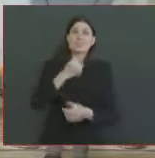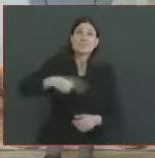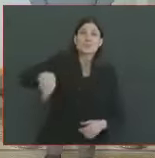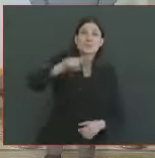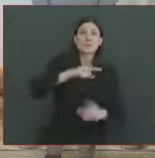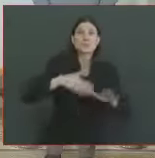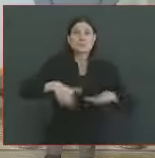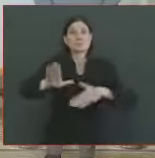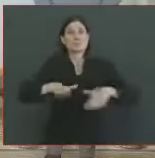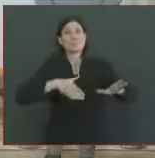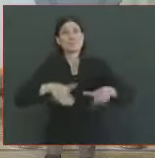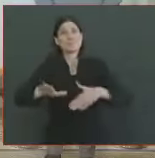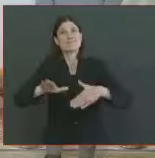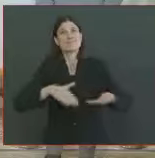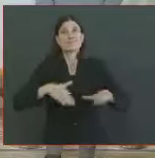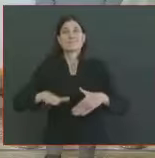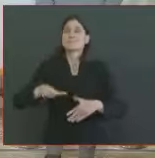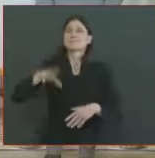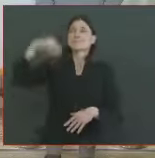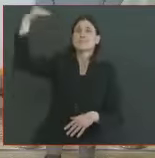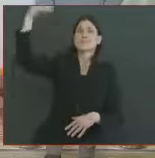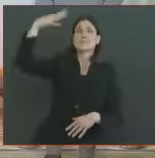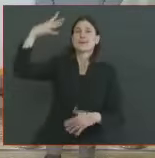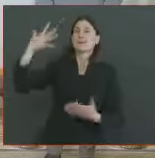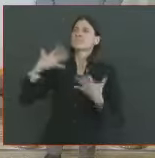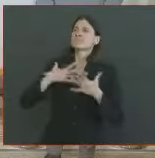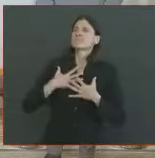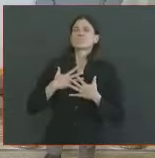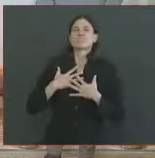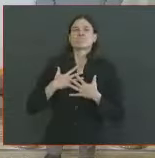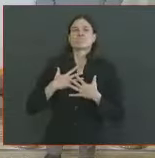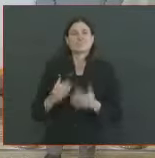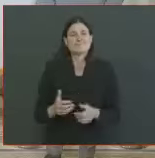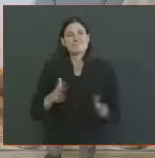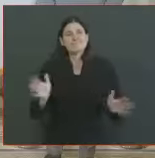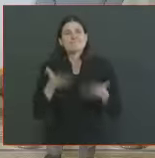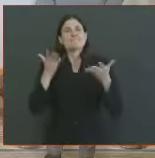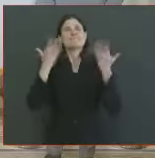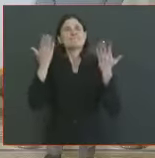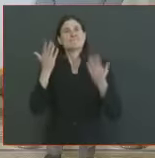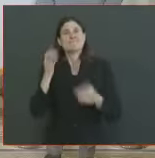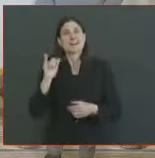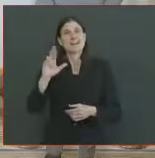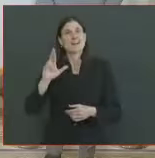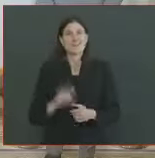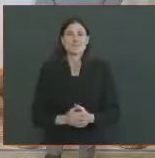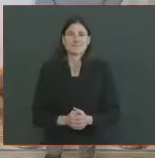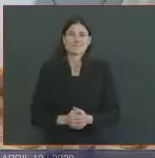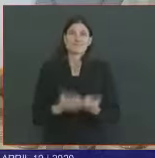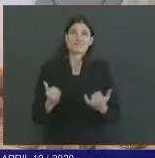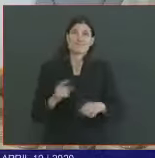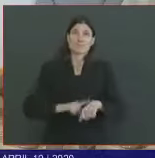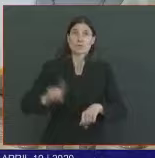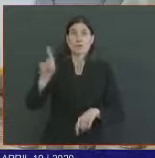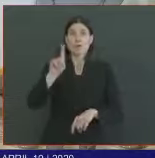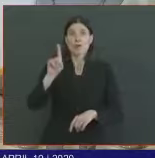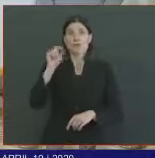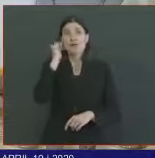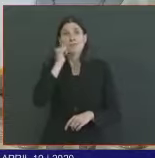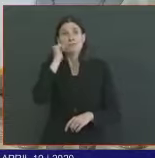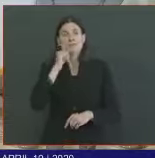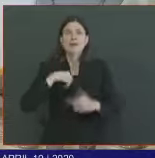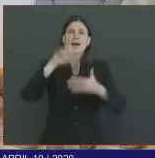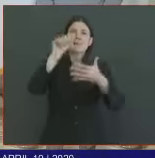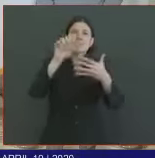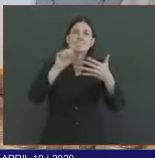in some of the sun and some fresh air. We're here today at 1 o'clock, and we'll be here every day this week at 1 o'clock. I'd encourage you to keep